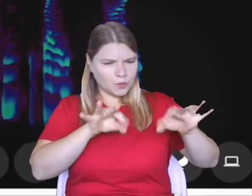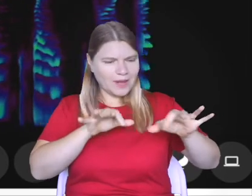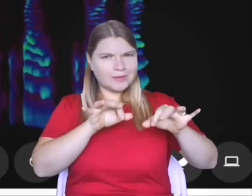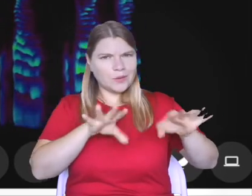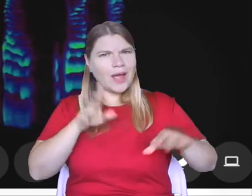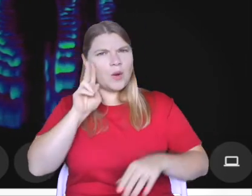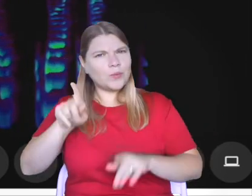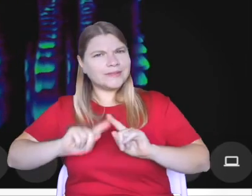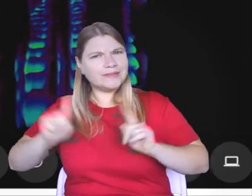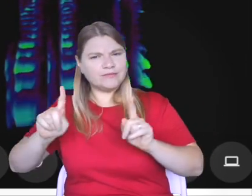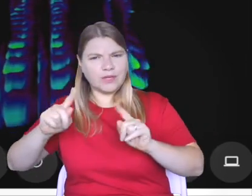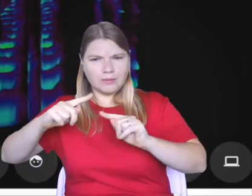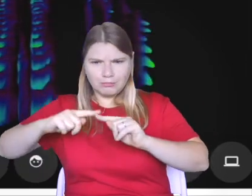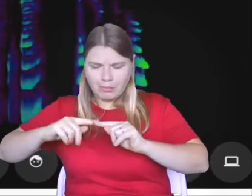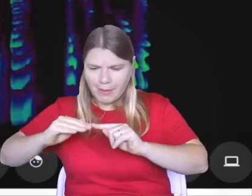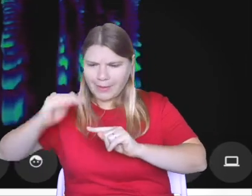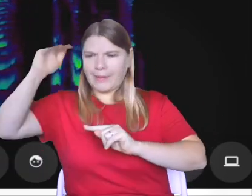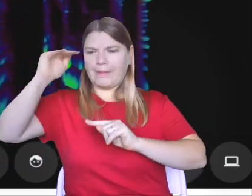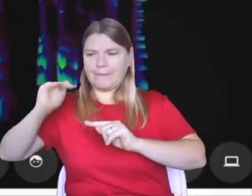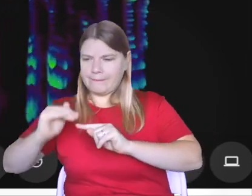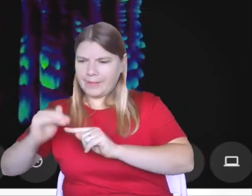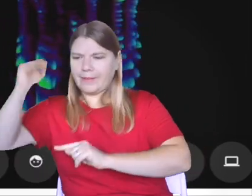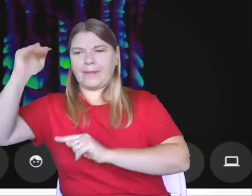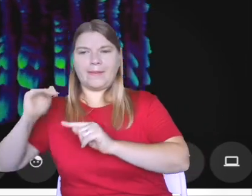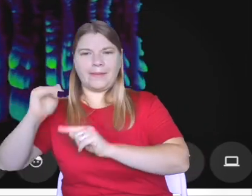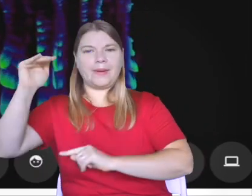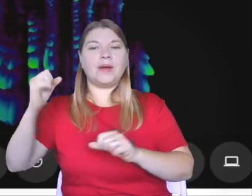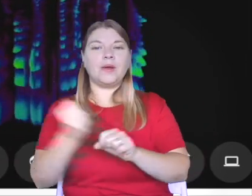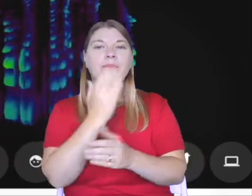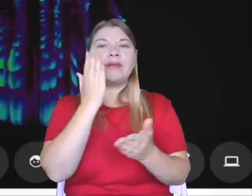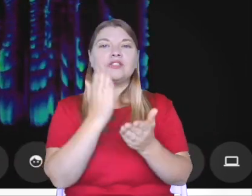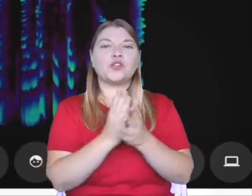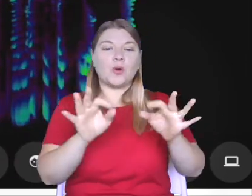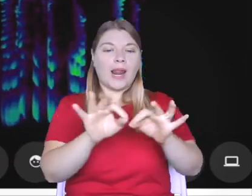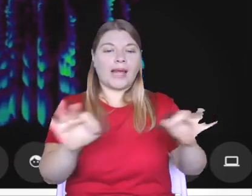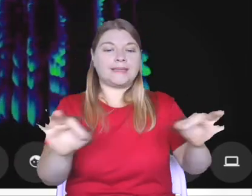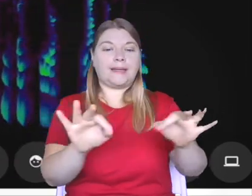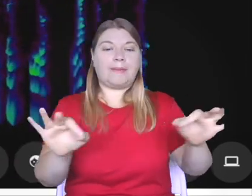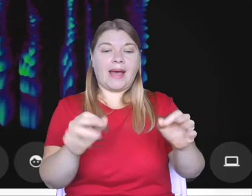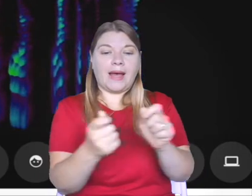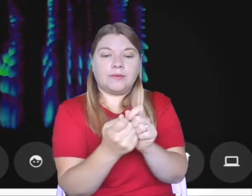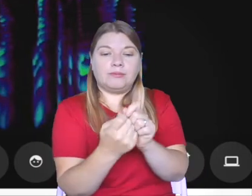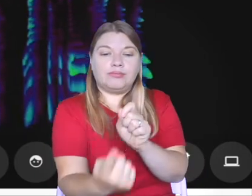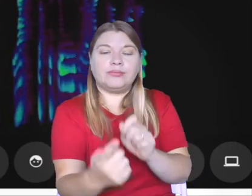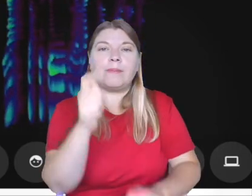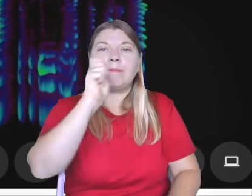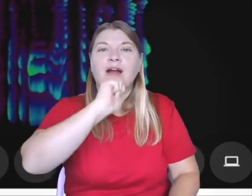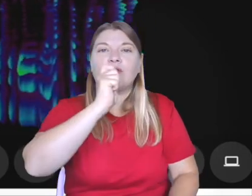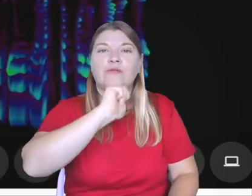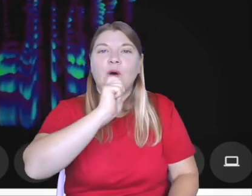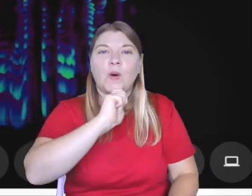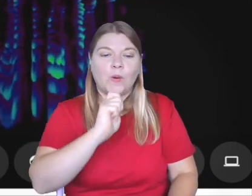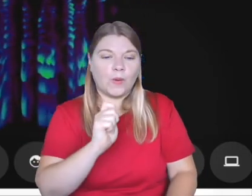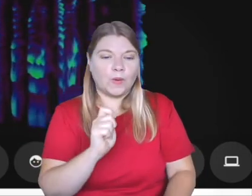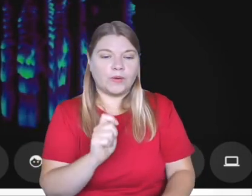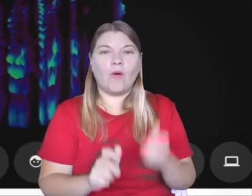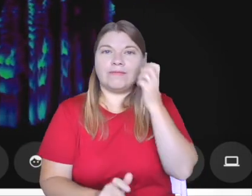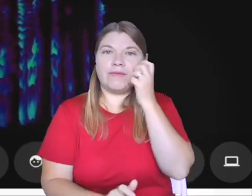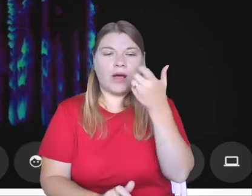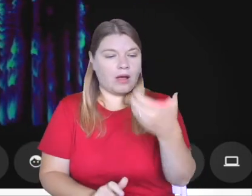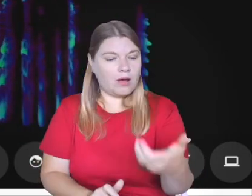elastic band. Make sure you hold the elastic band nice and close to your laptop if you're using a laptop, or your tablet, so it can pick